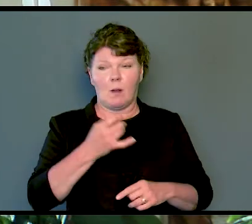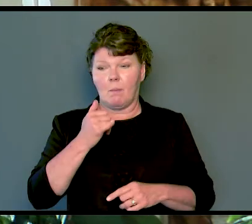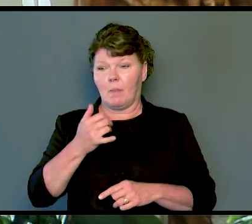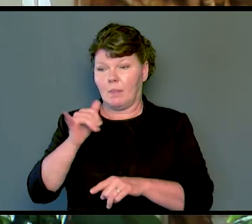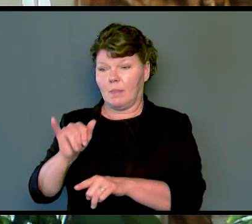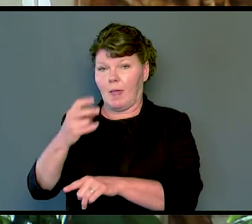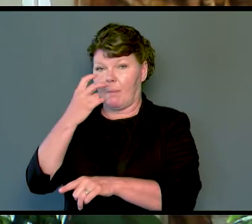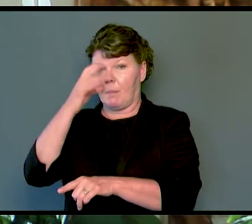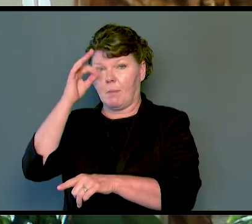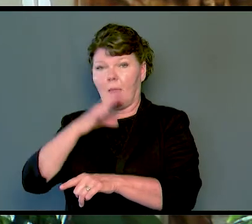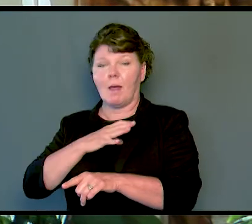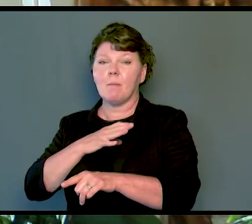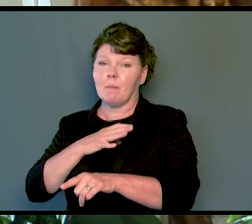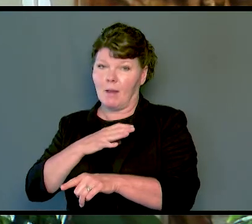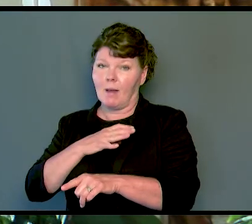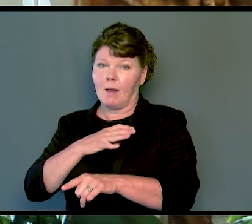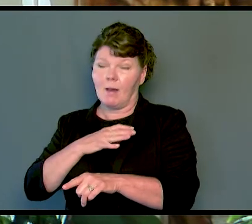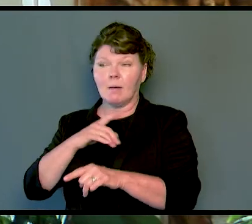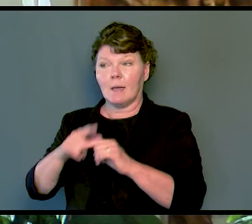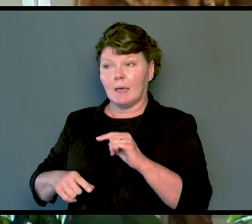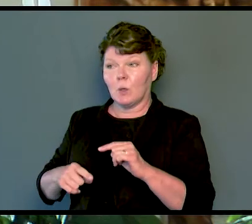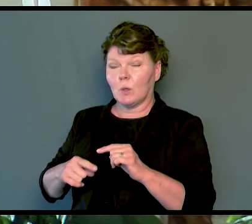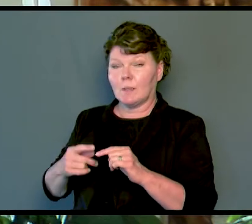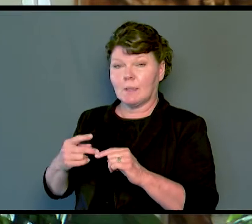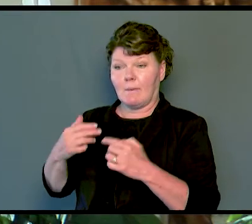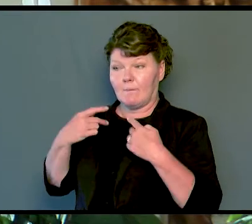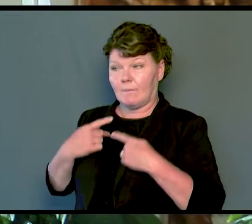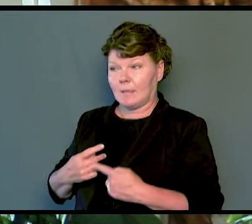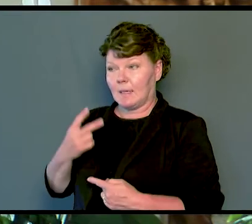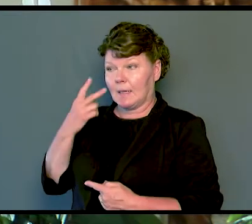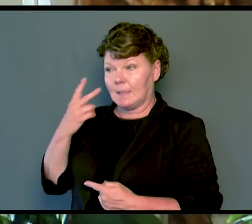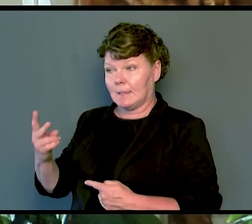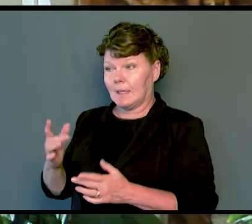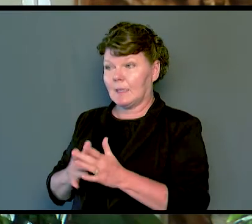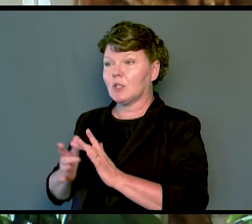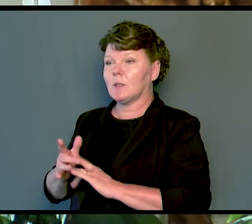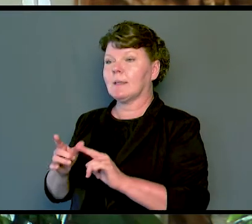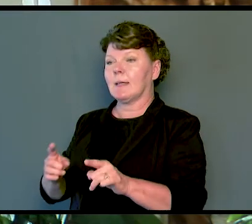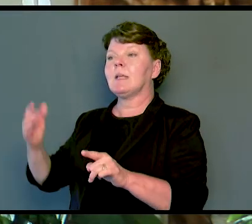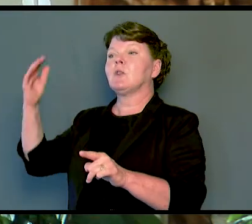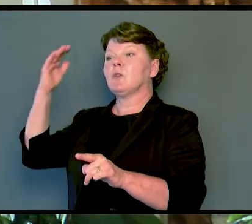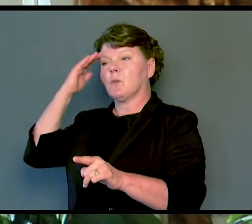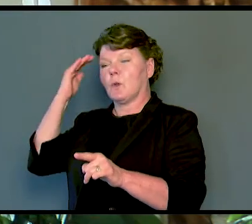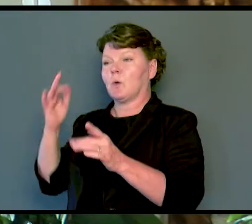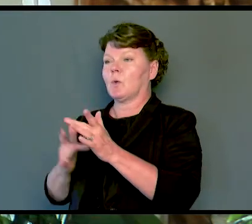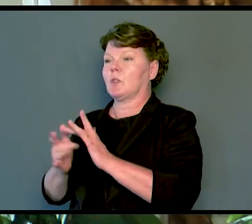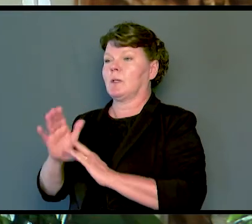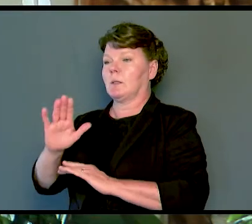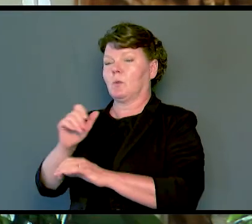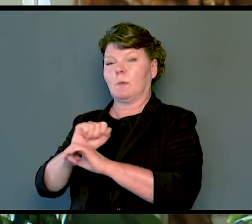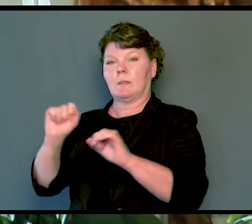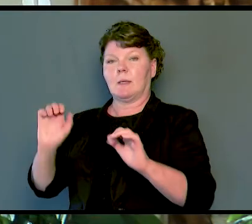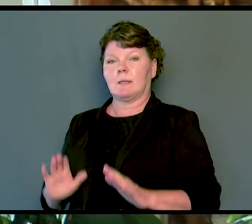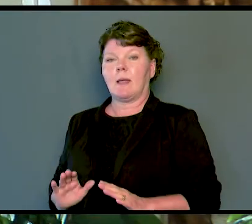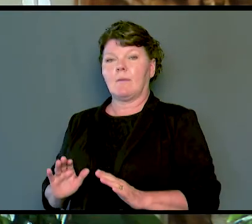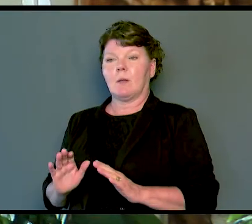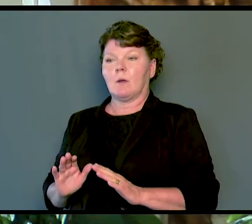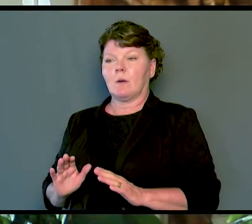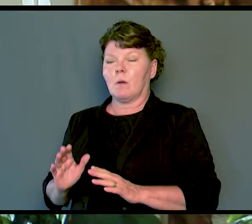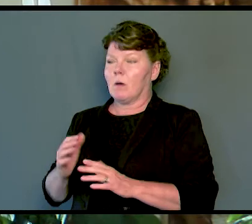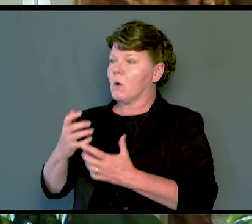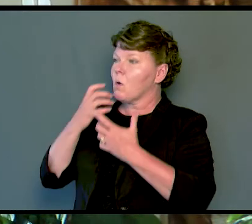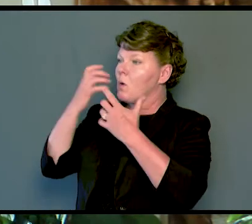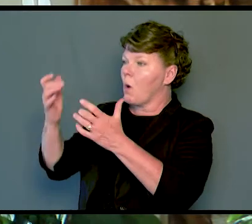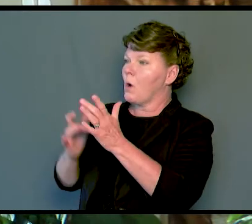blind Bartimaeus. Even though he couldn't see physically, he still knew that Jesus was his Savior from sin